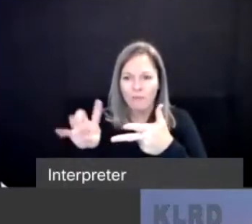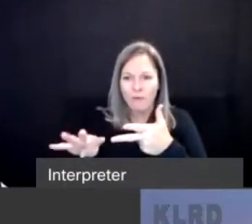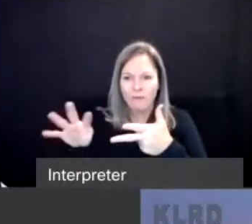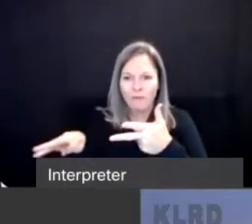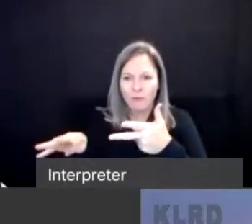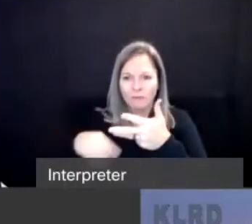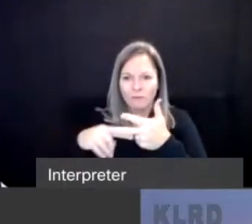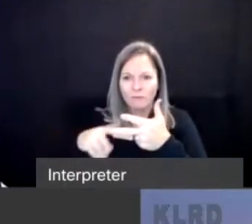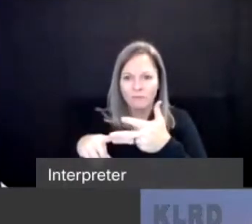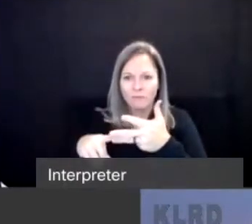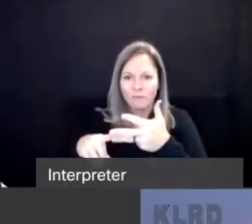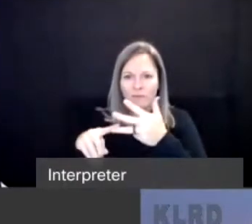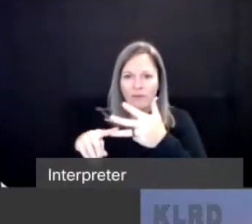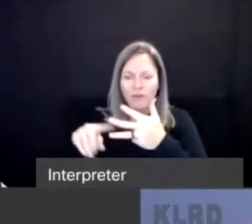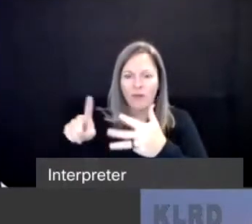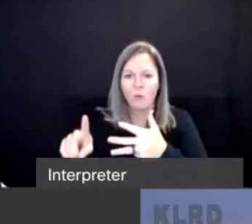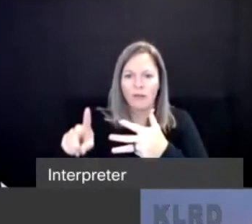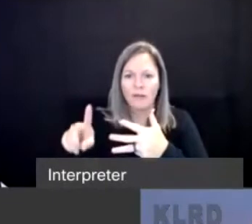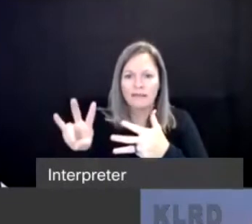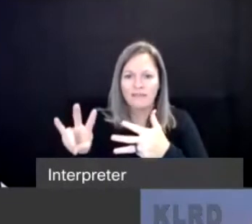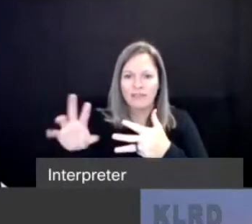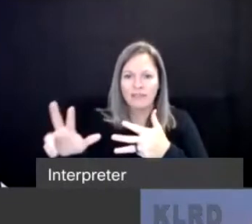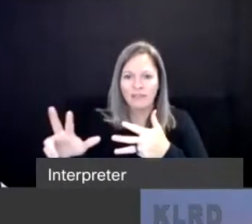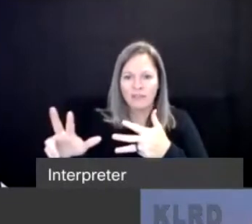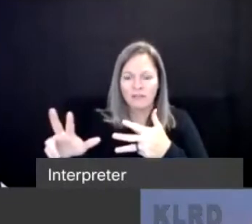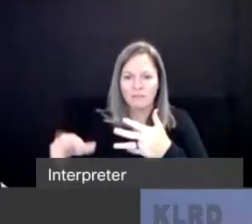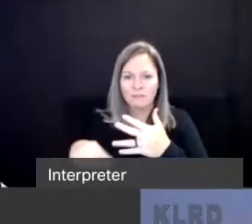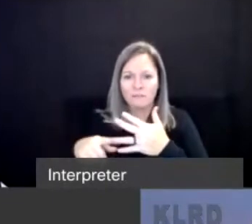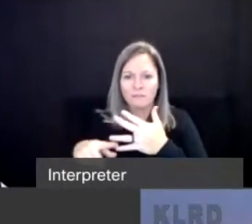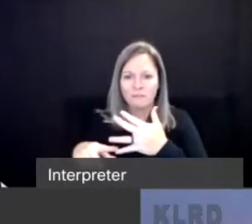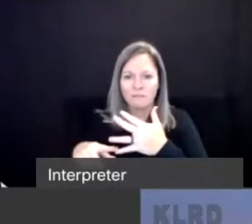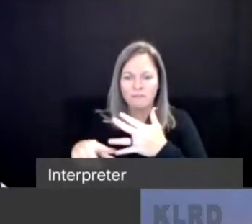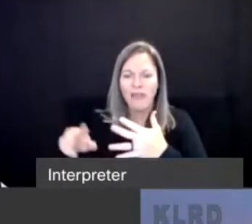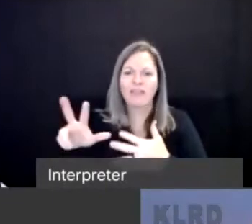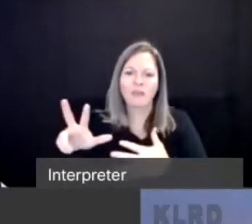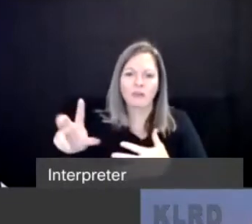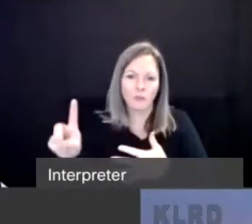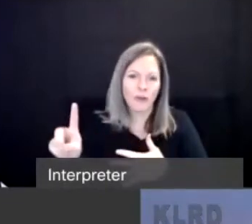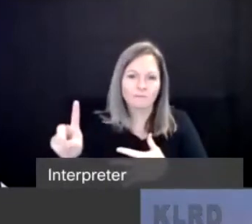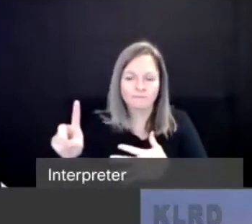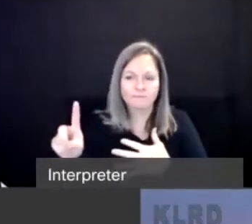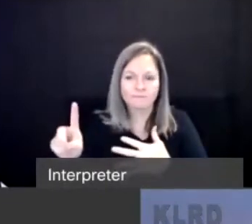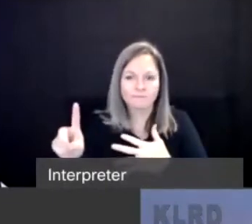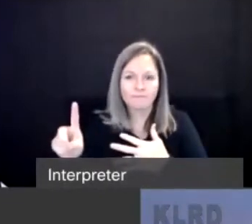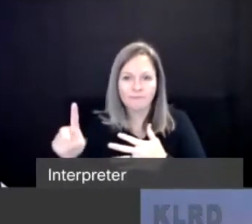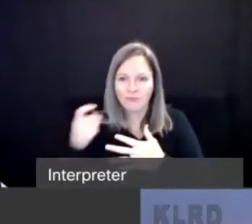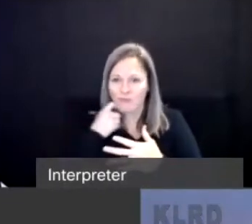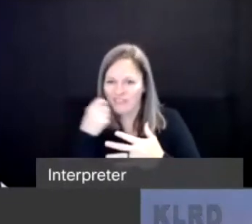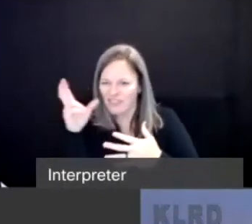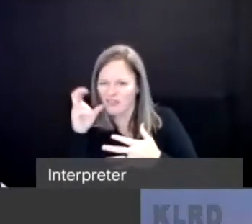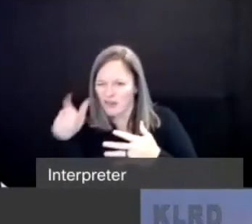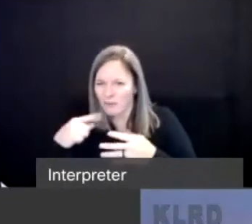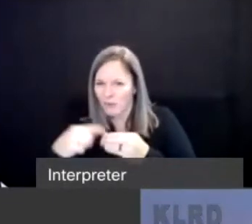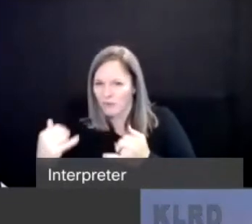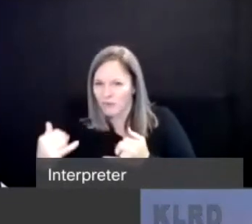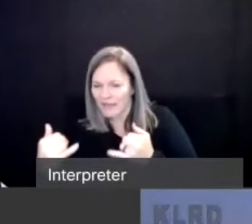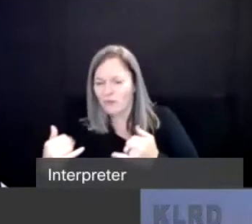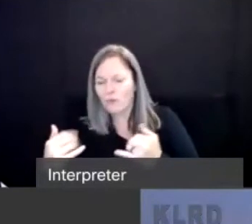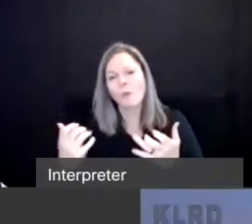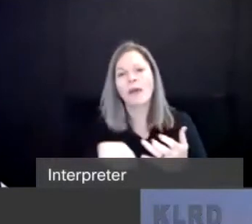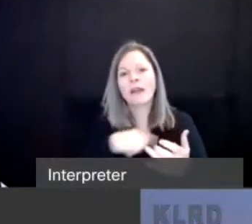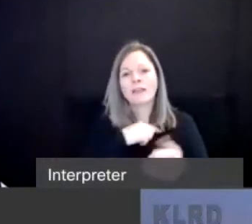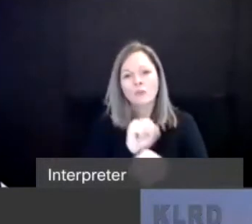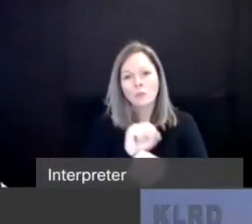144, 173, and 31 that we heard today. So I do want us to work